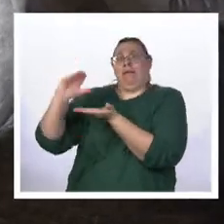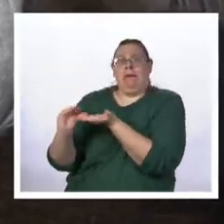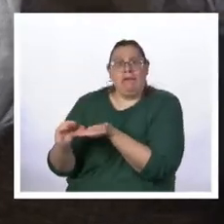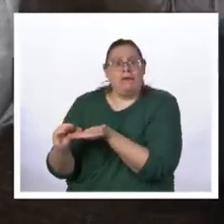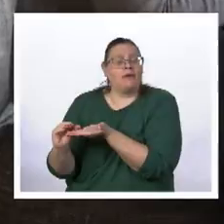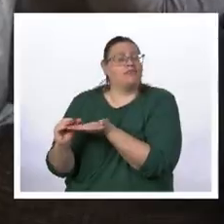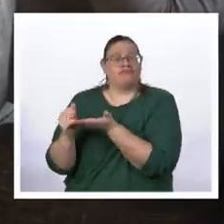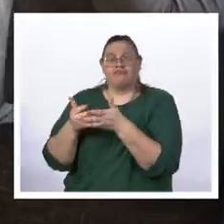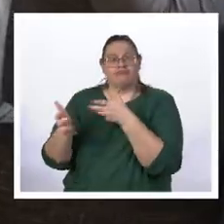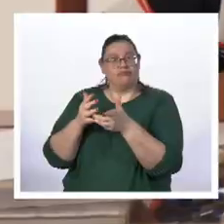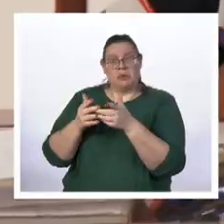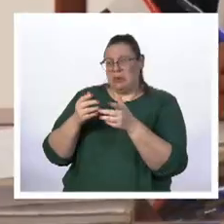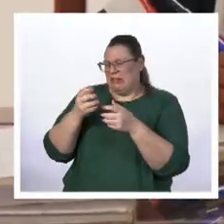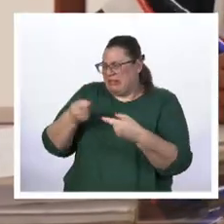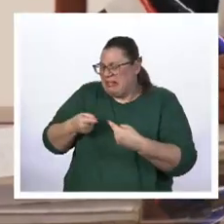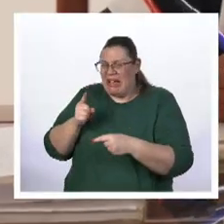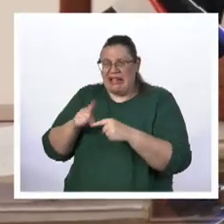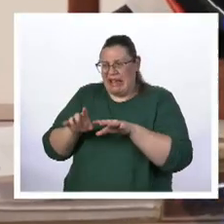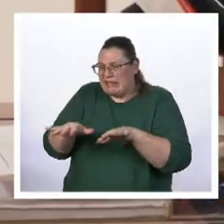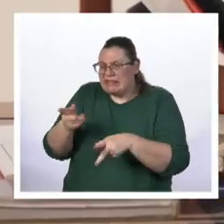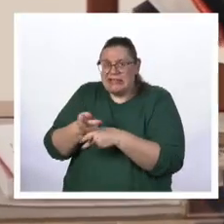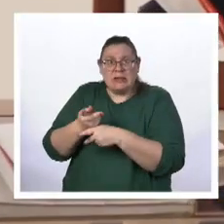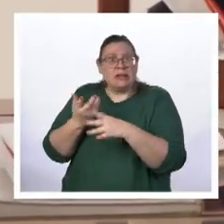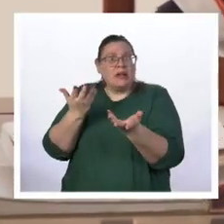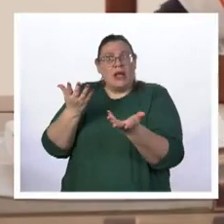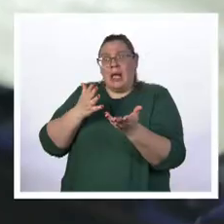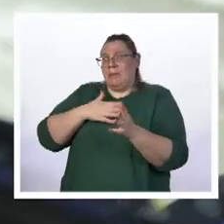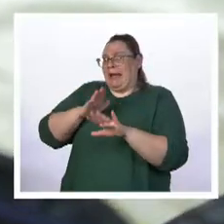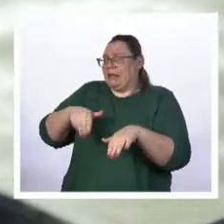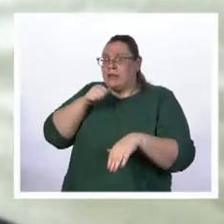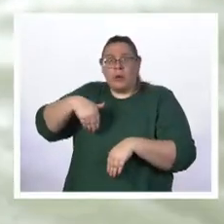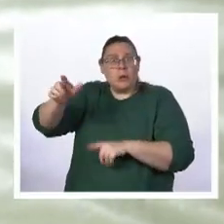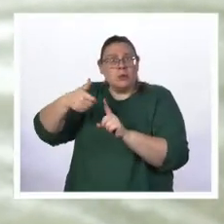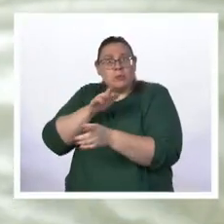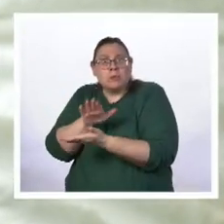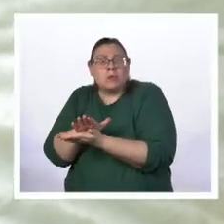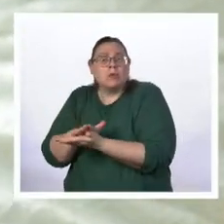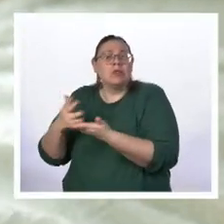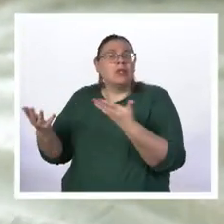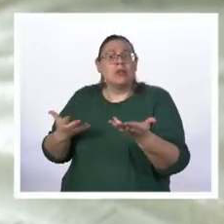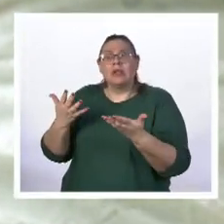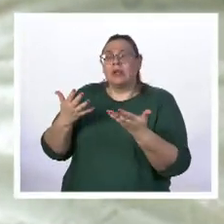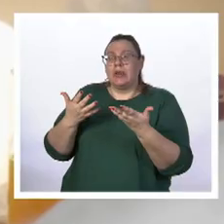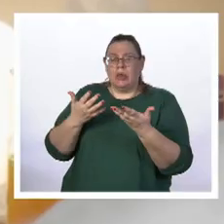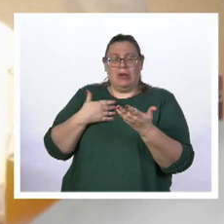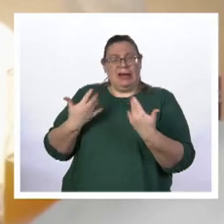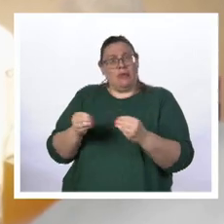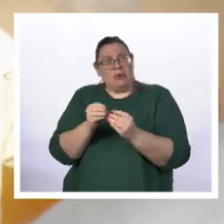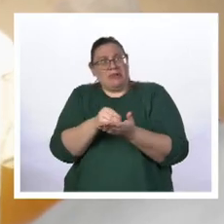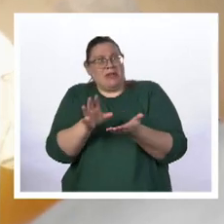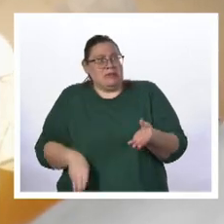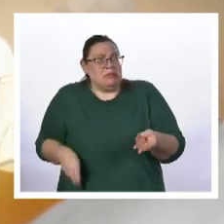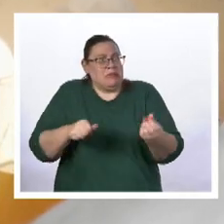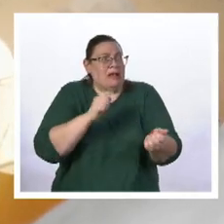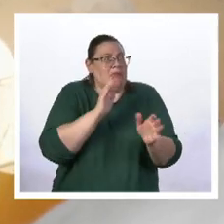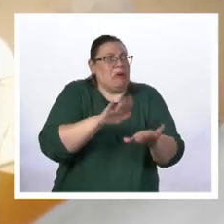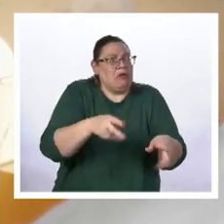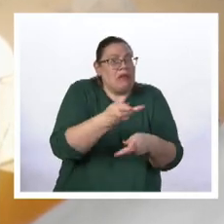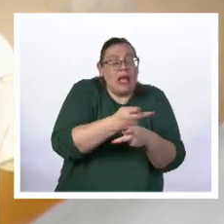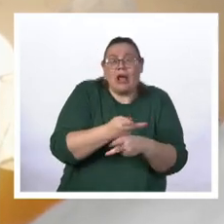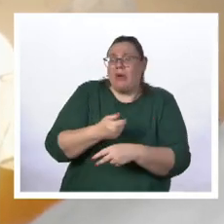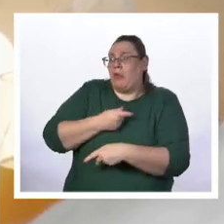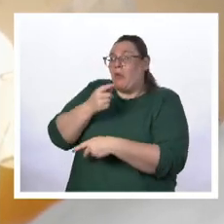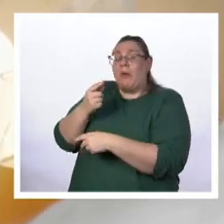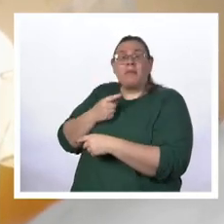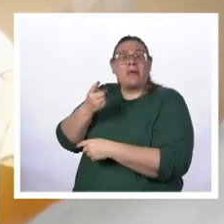got childcare issues because your children are out of school or you have increased childcare expenses or you're caring for a loved one or yourself